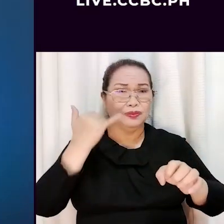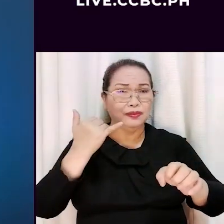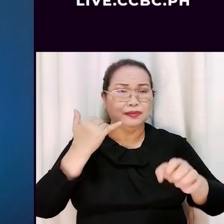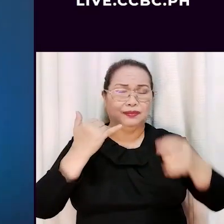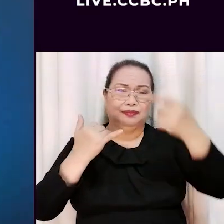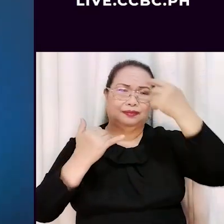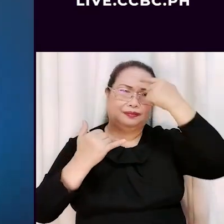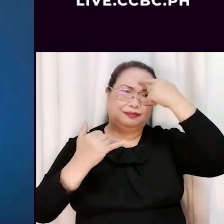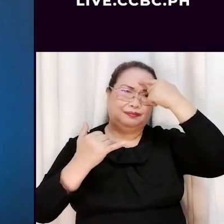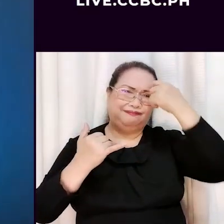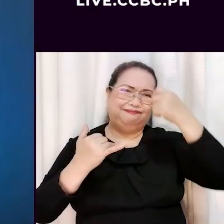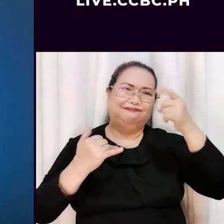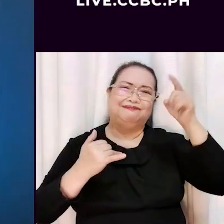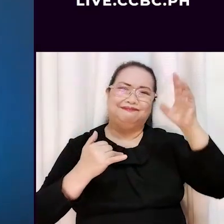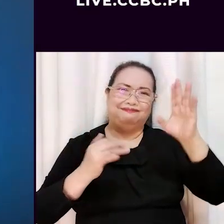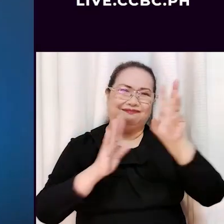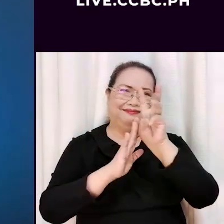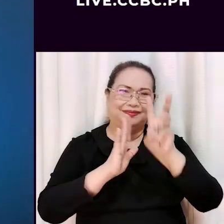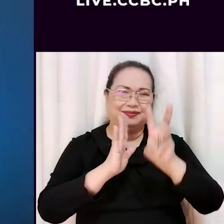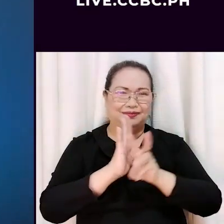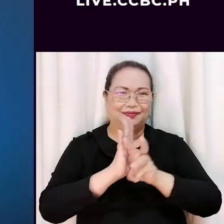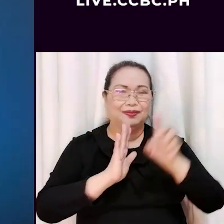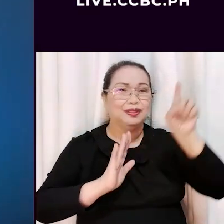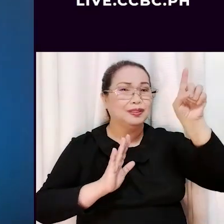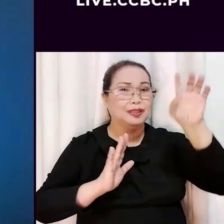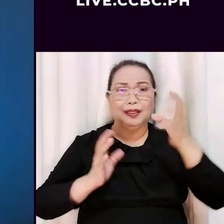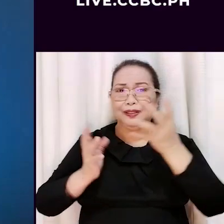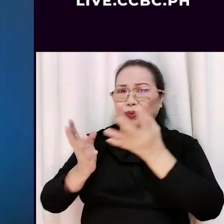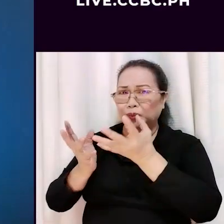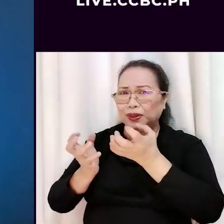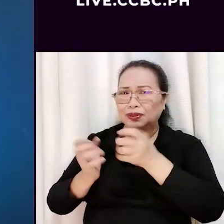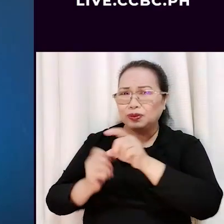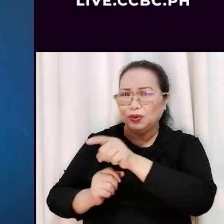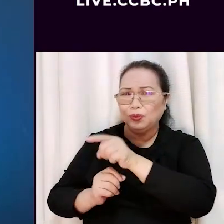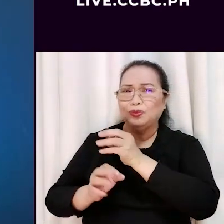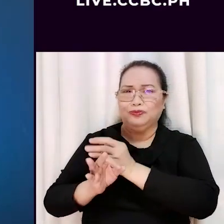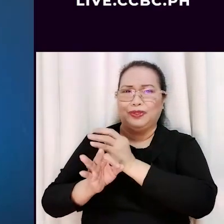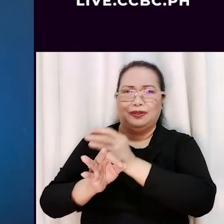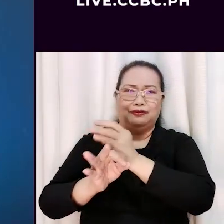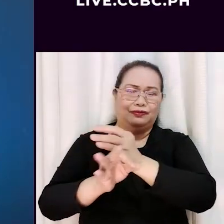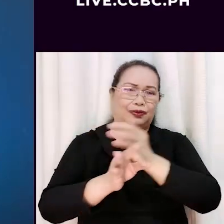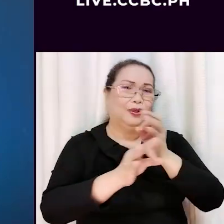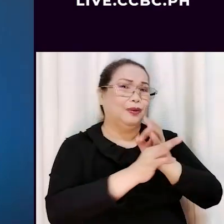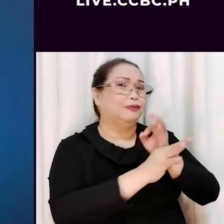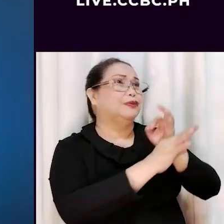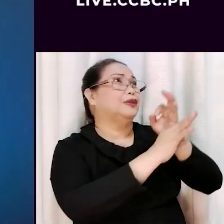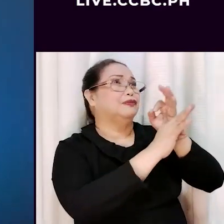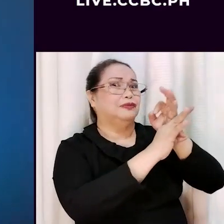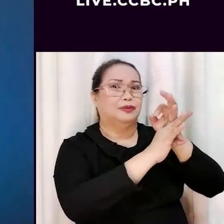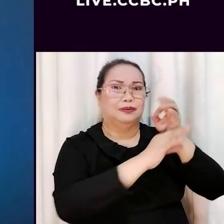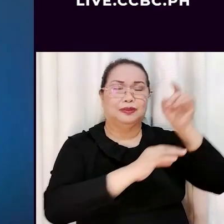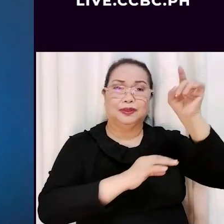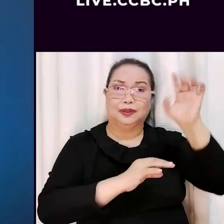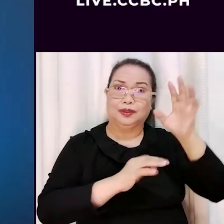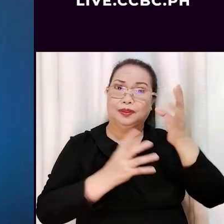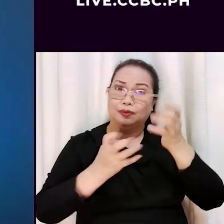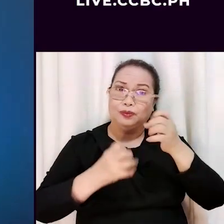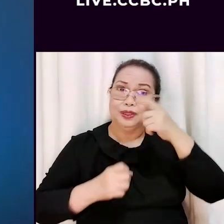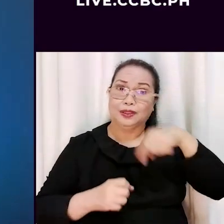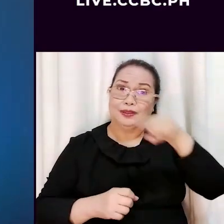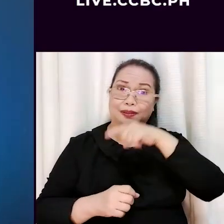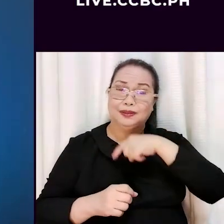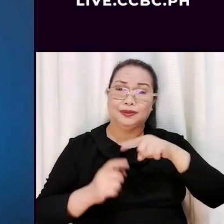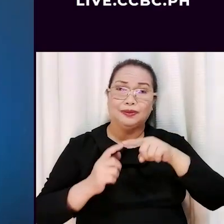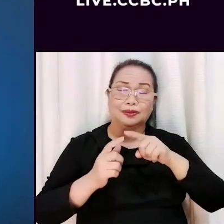Because this is God's will. This is God, what God wants. And He wants us